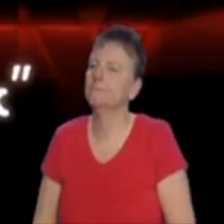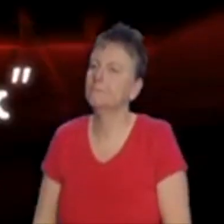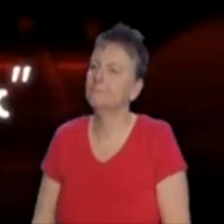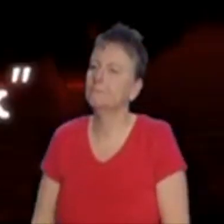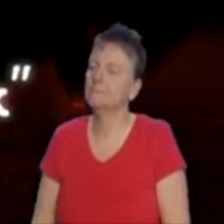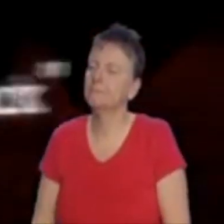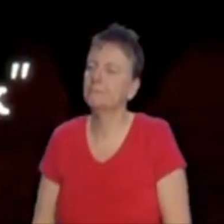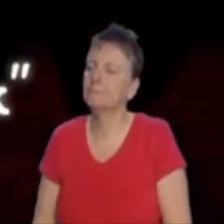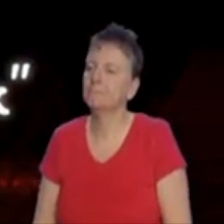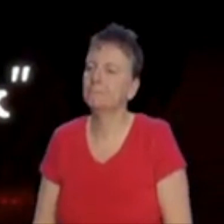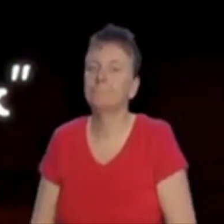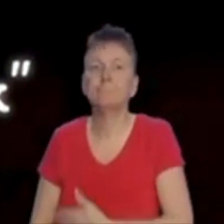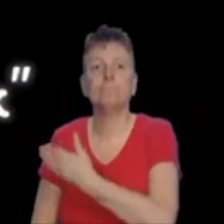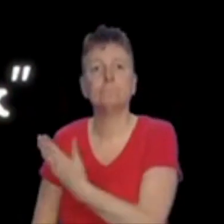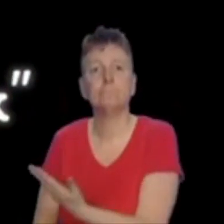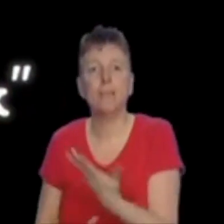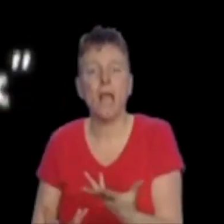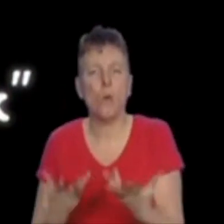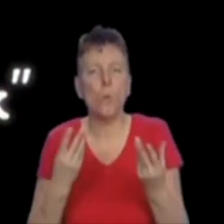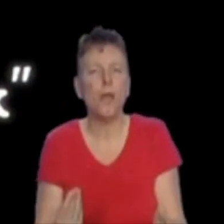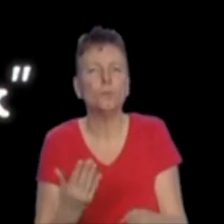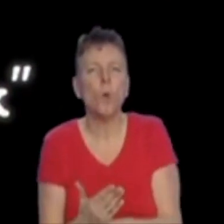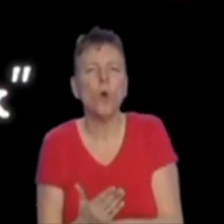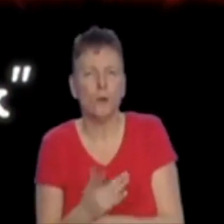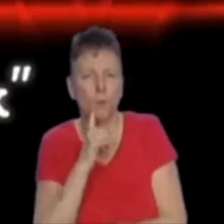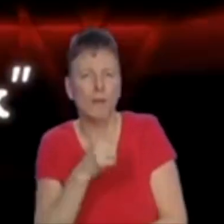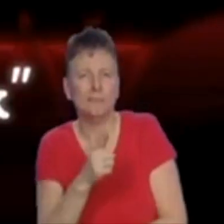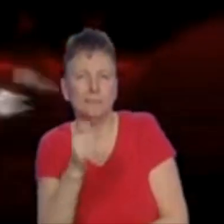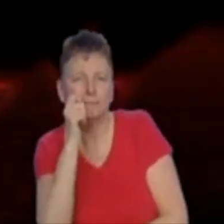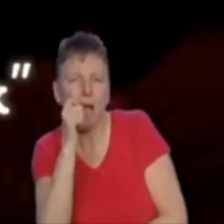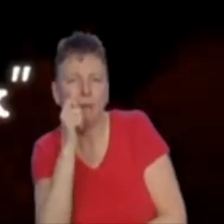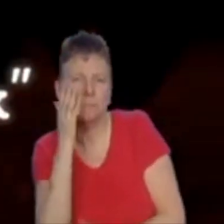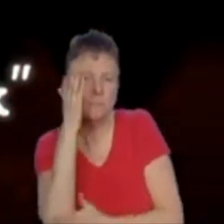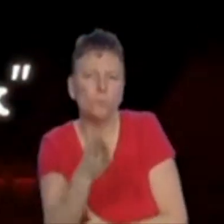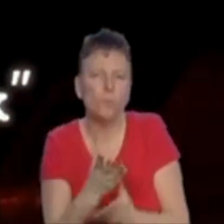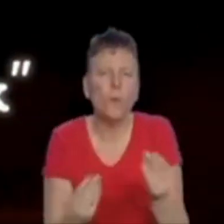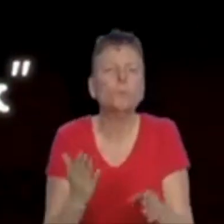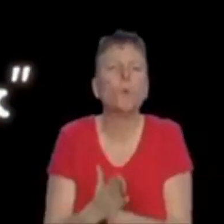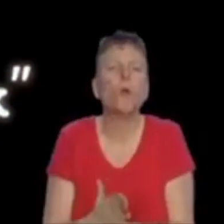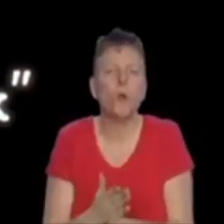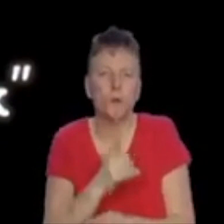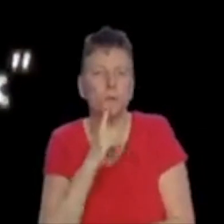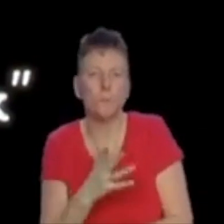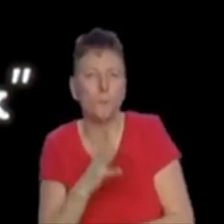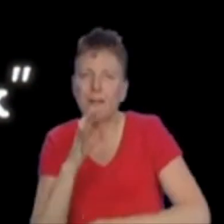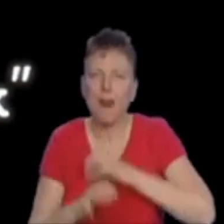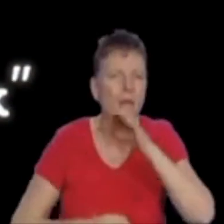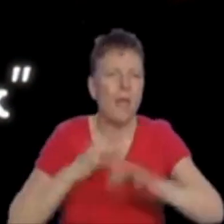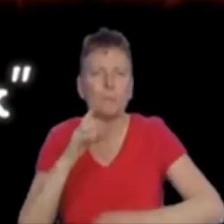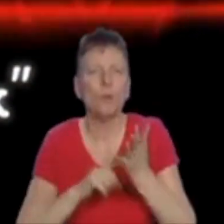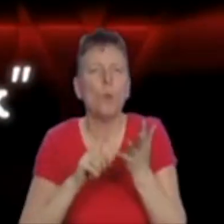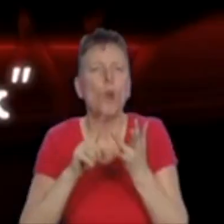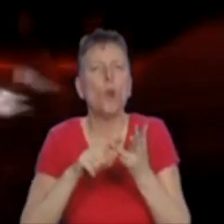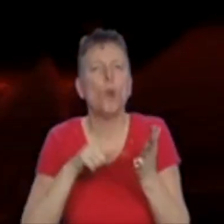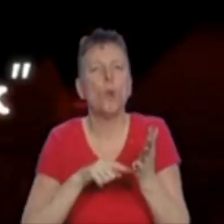Wet work. When spies go off to do wet work, they won't be climbing into their Lotus Esprit and driving underwater James Bond